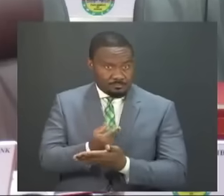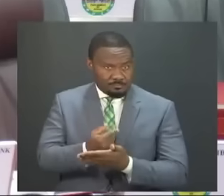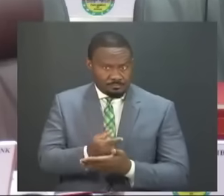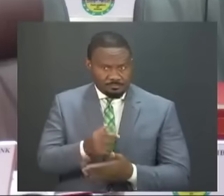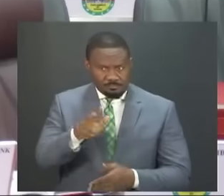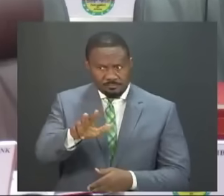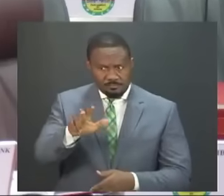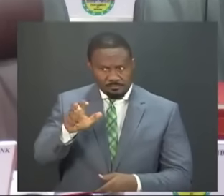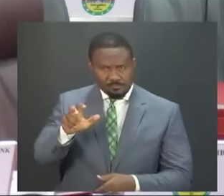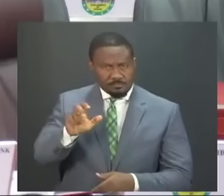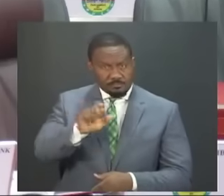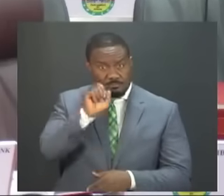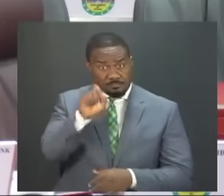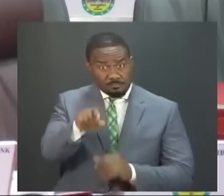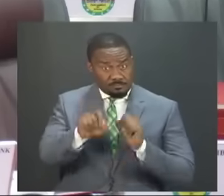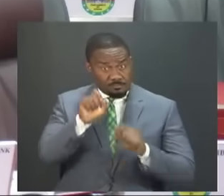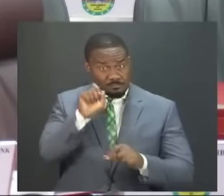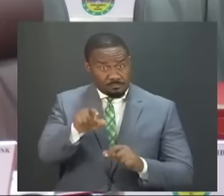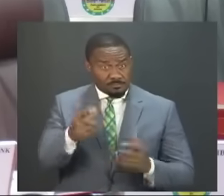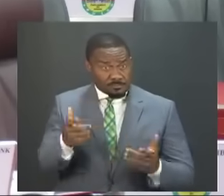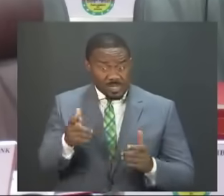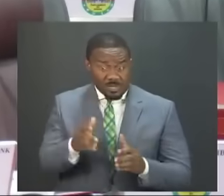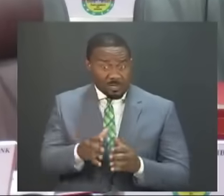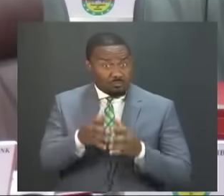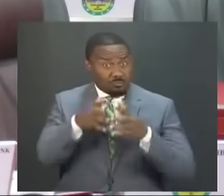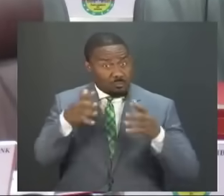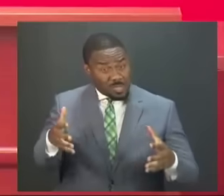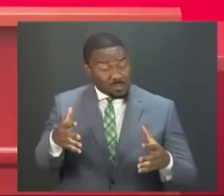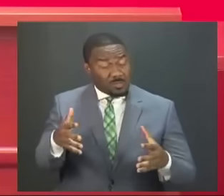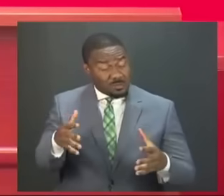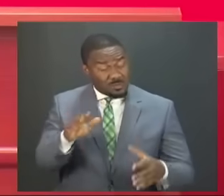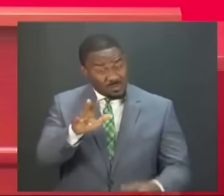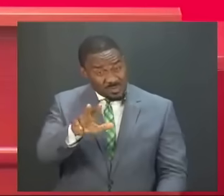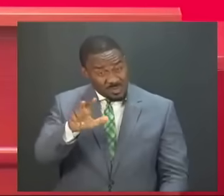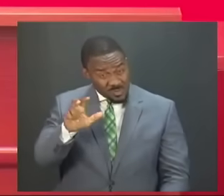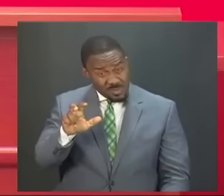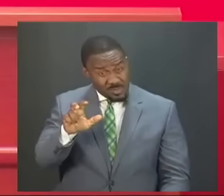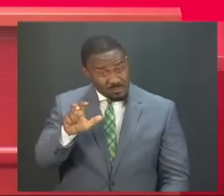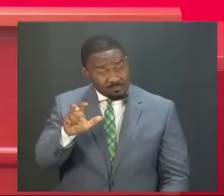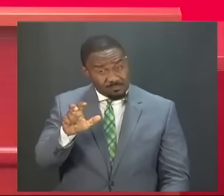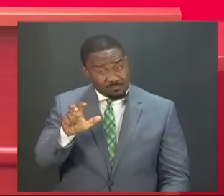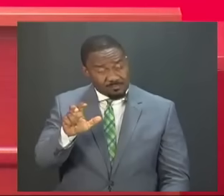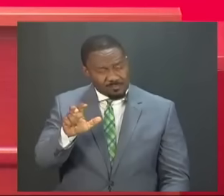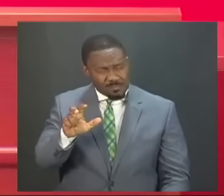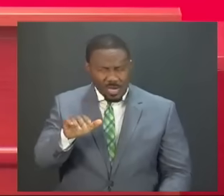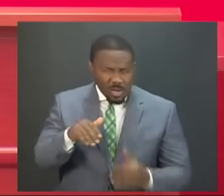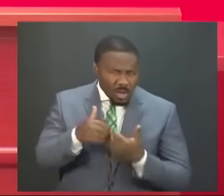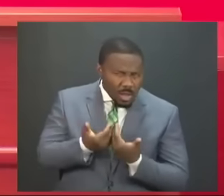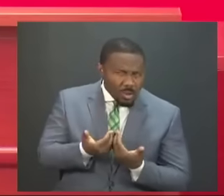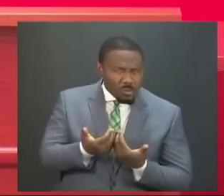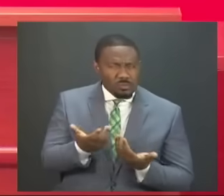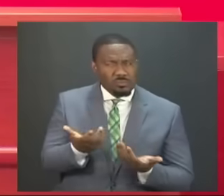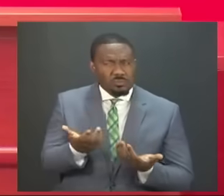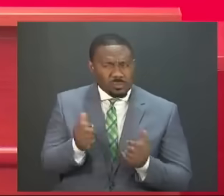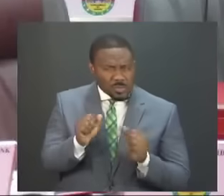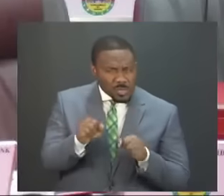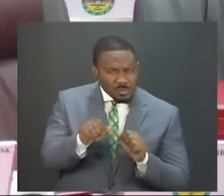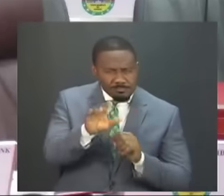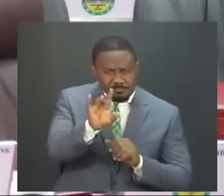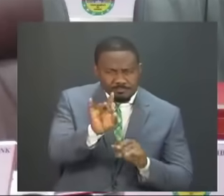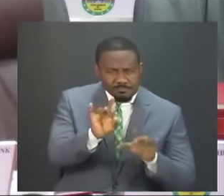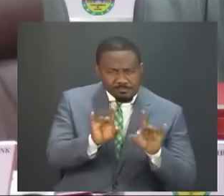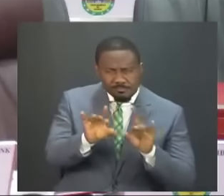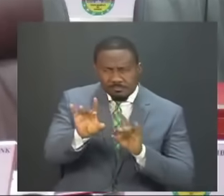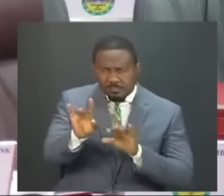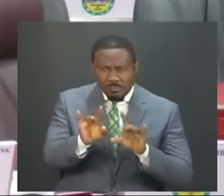questions, Mr. Zuga, is quite a lot. And we have to look at how, as leadership, we can find a way to